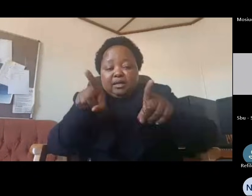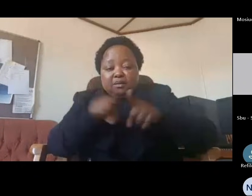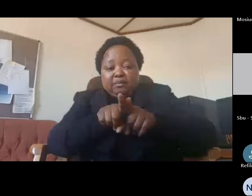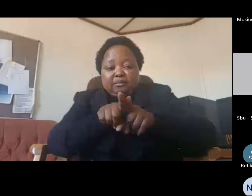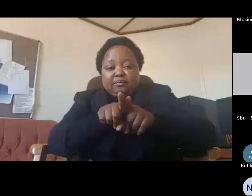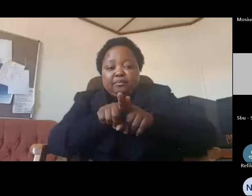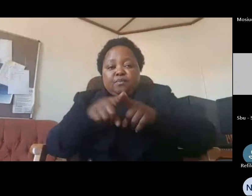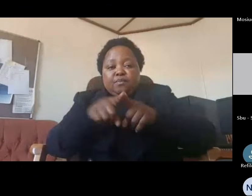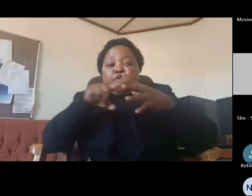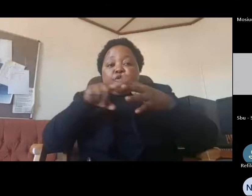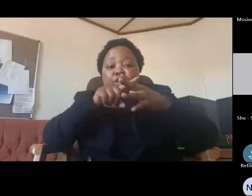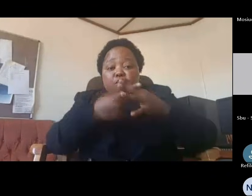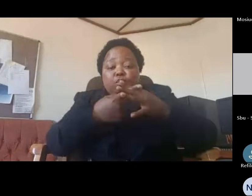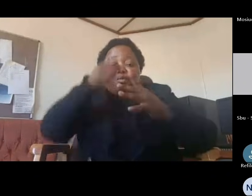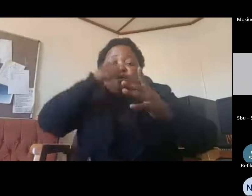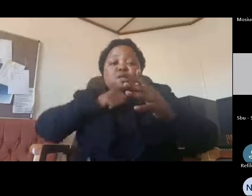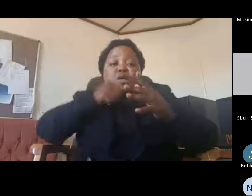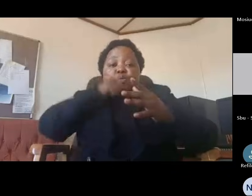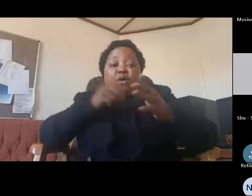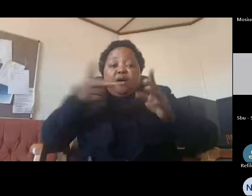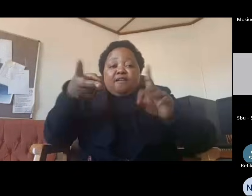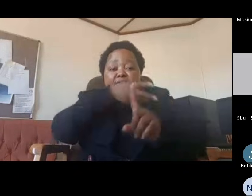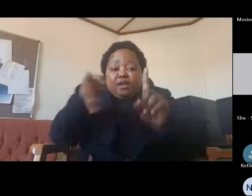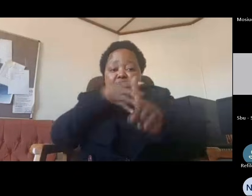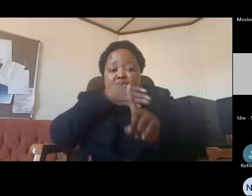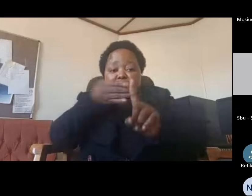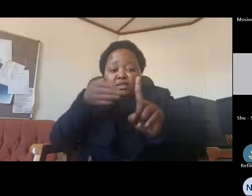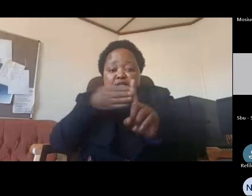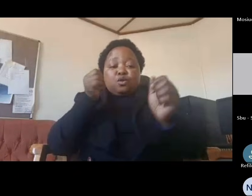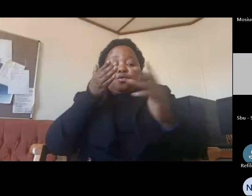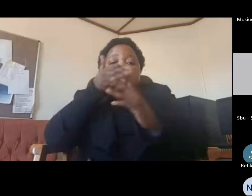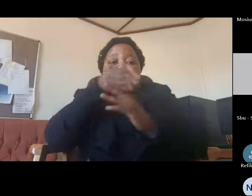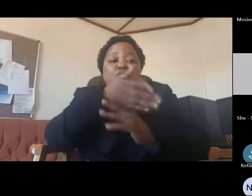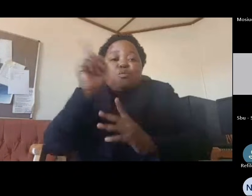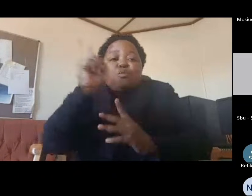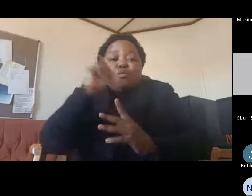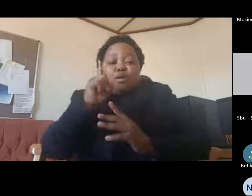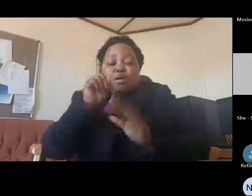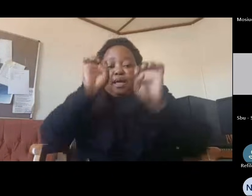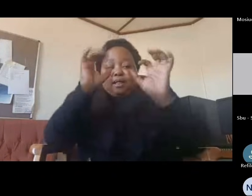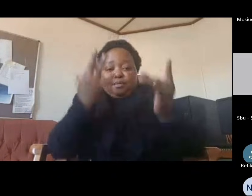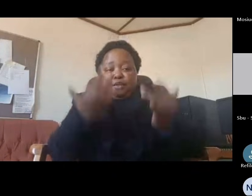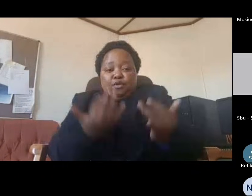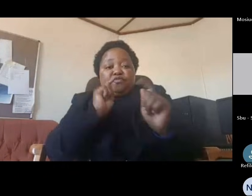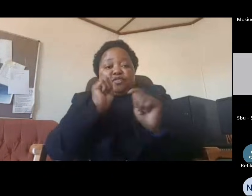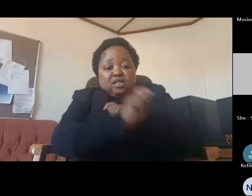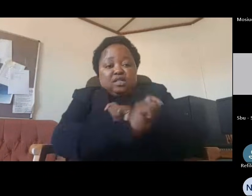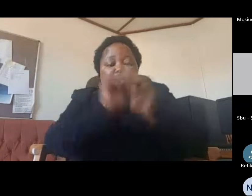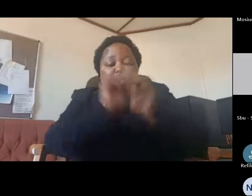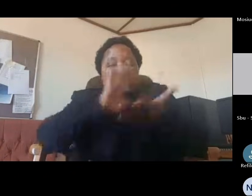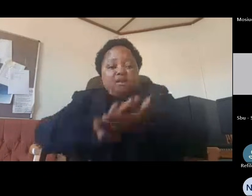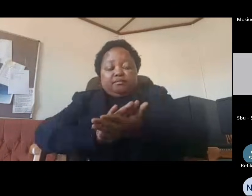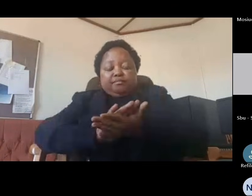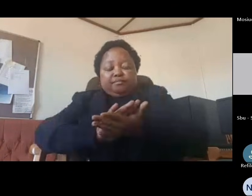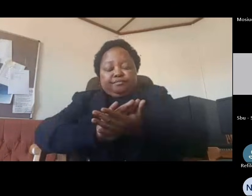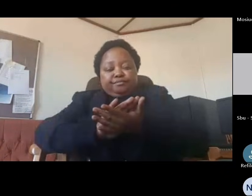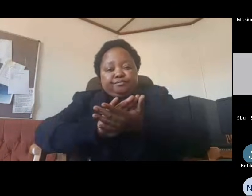violence through that really strong element of changing and particularly well